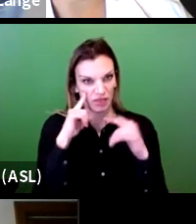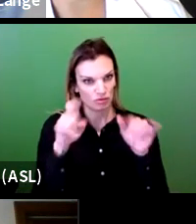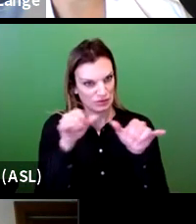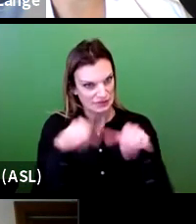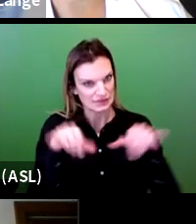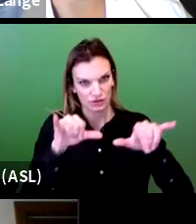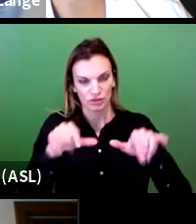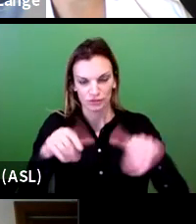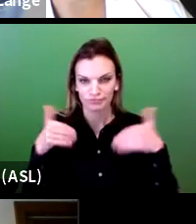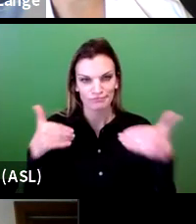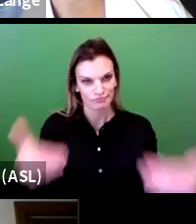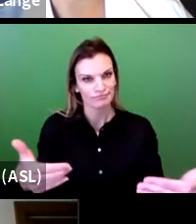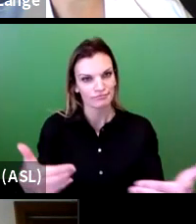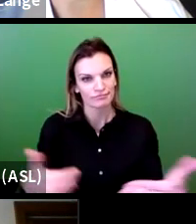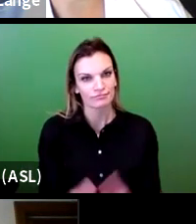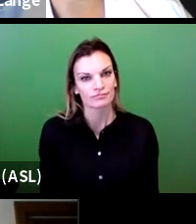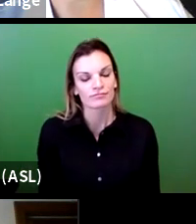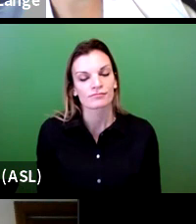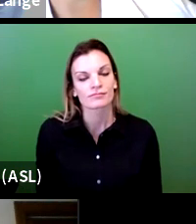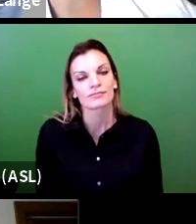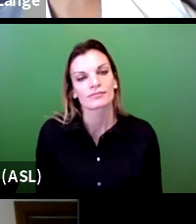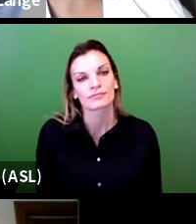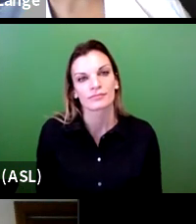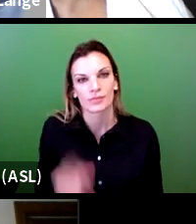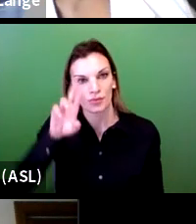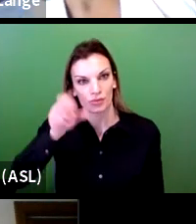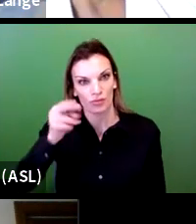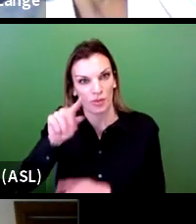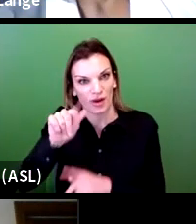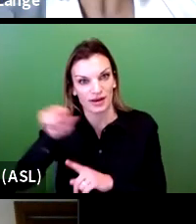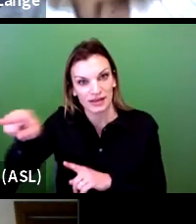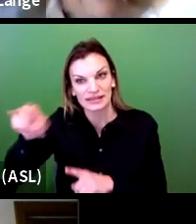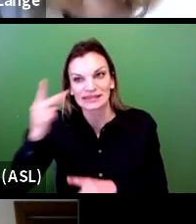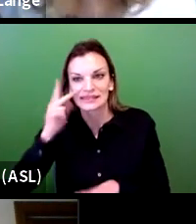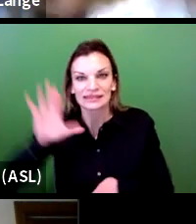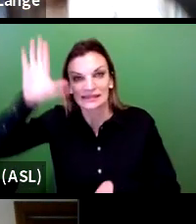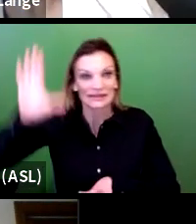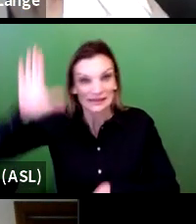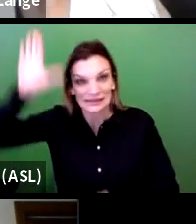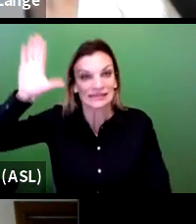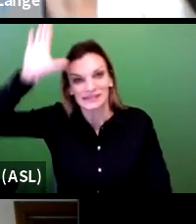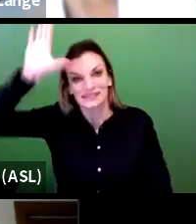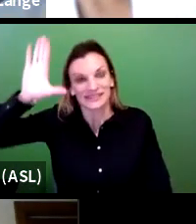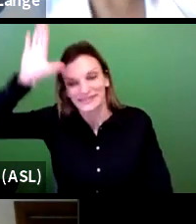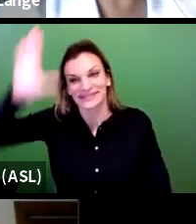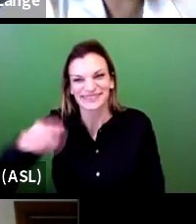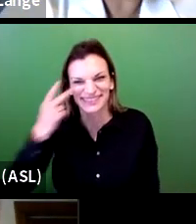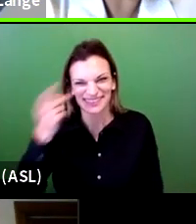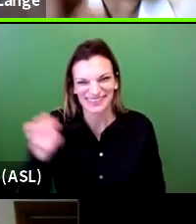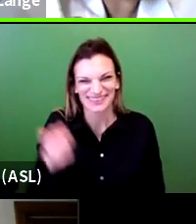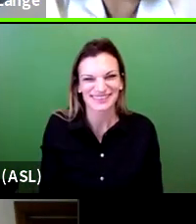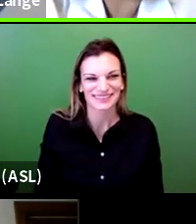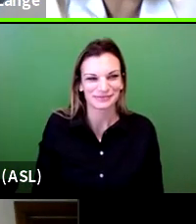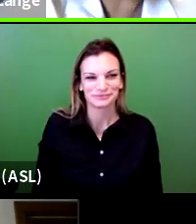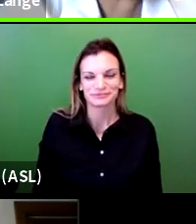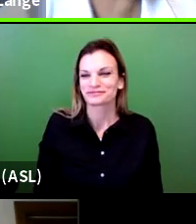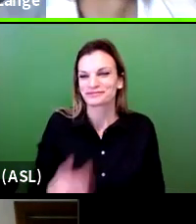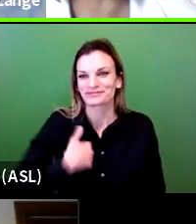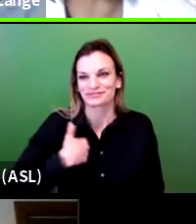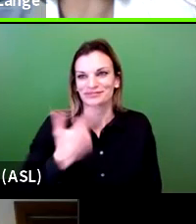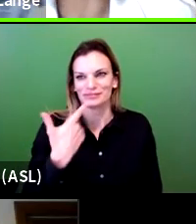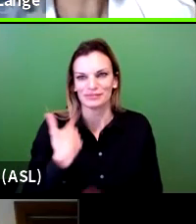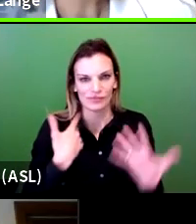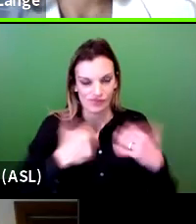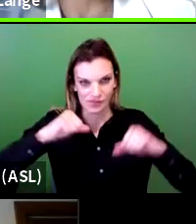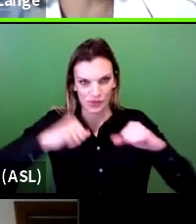move forward with. Okay, Rhonda, I see your little hand waving. That's working. Good. I'm trying to decide which one to